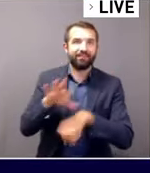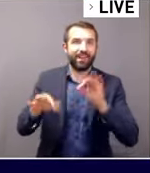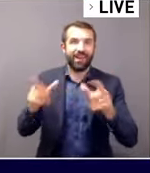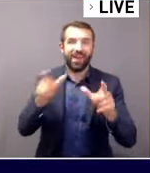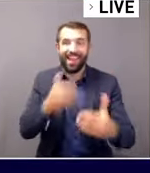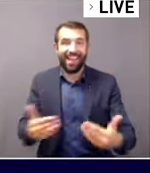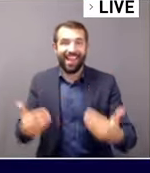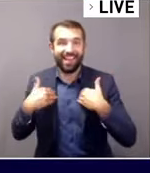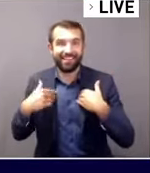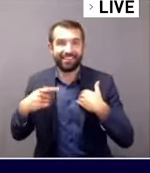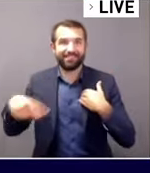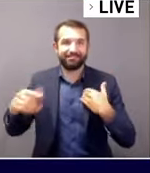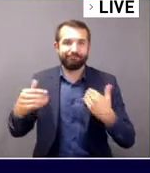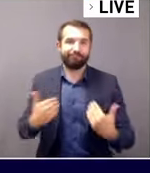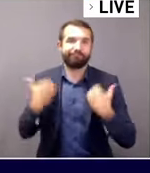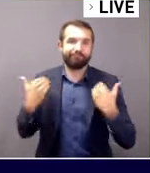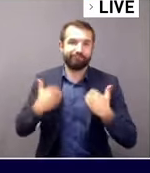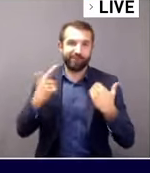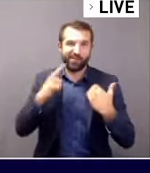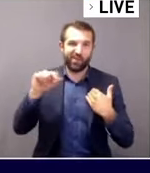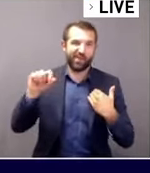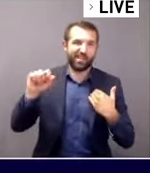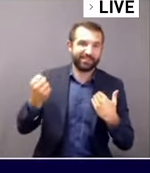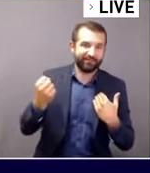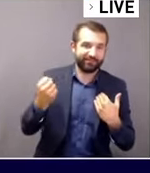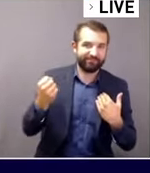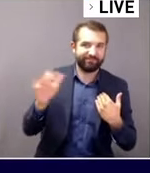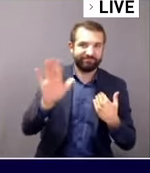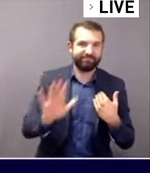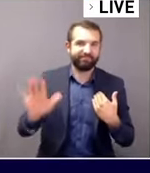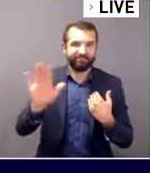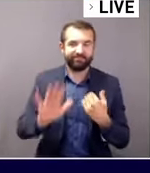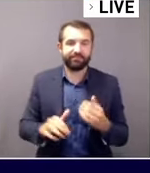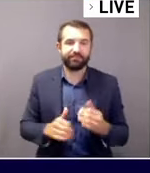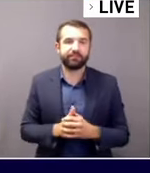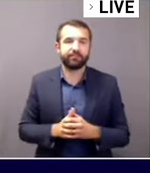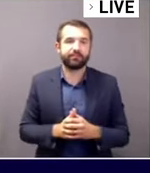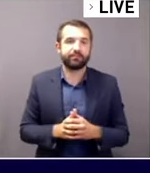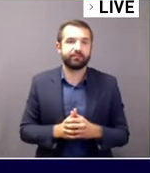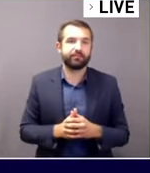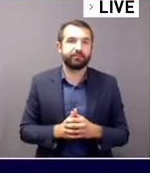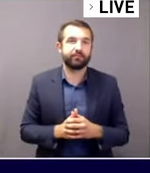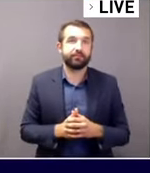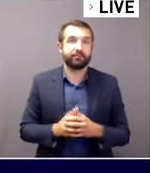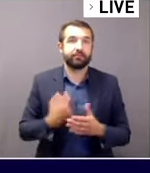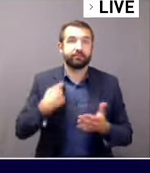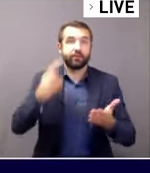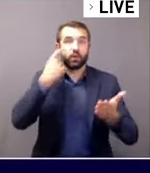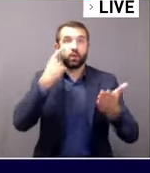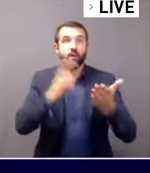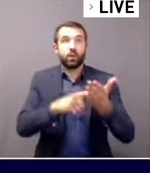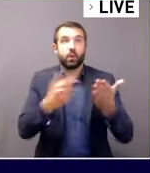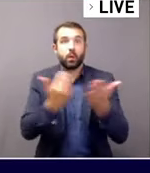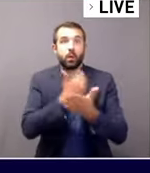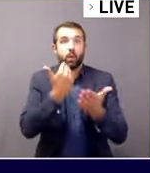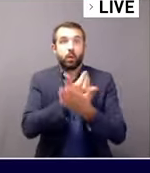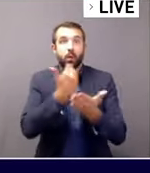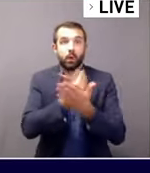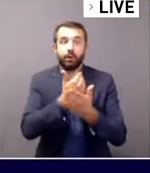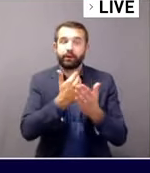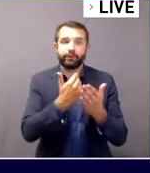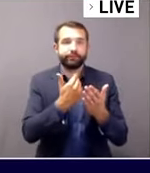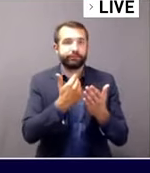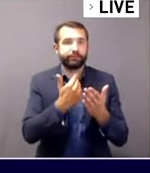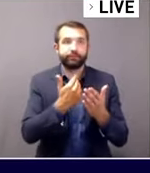well, also a contributor. We've also seen decreases in the number of new cases and outbreaks at nursing